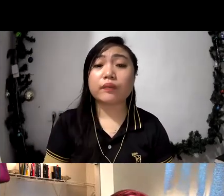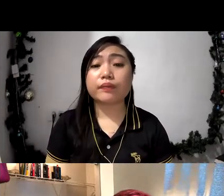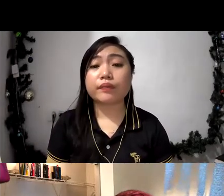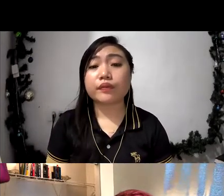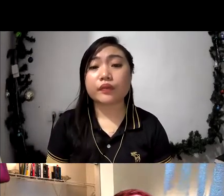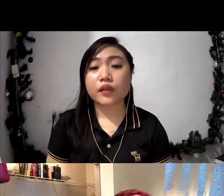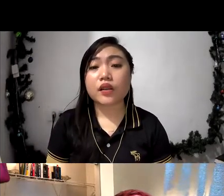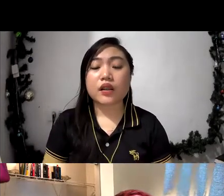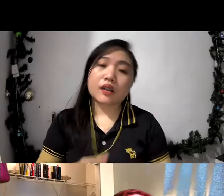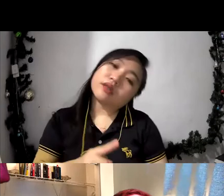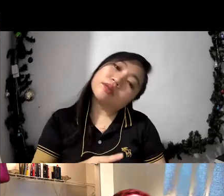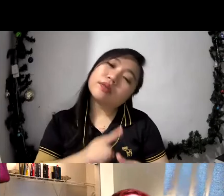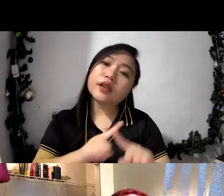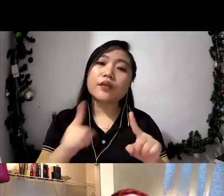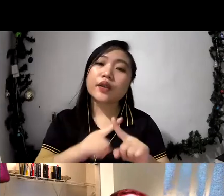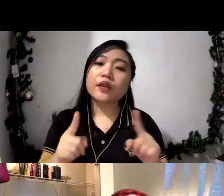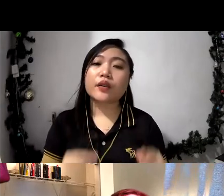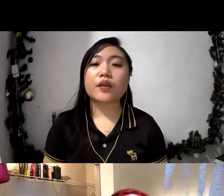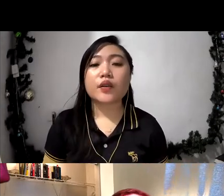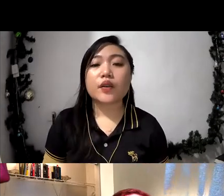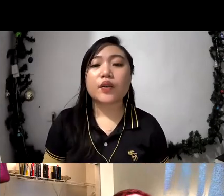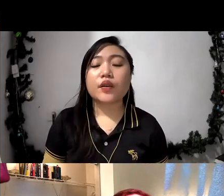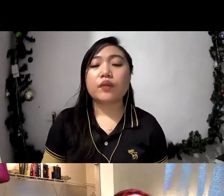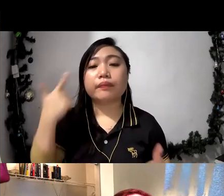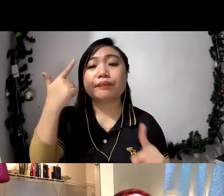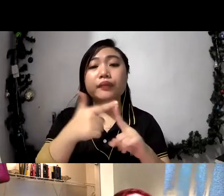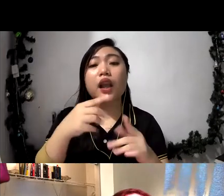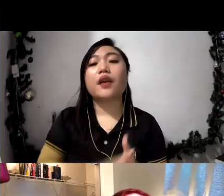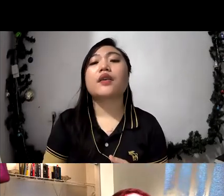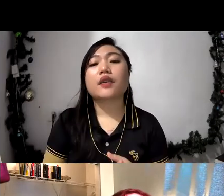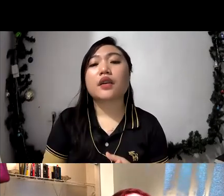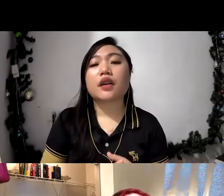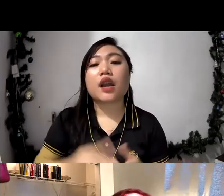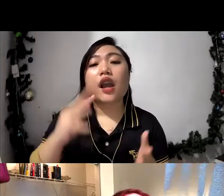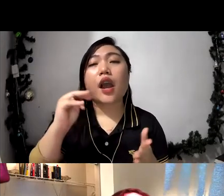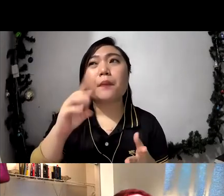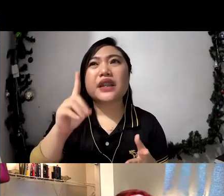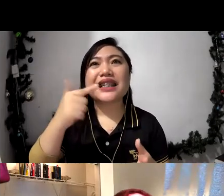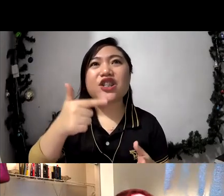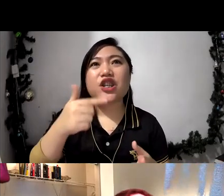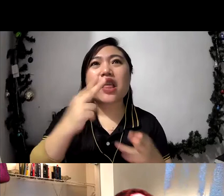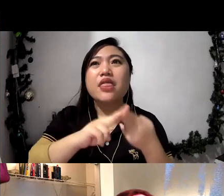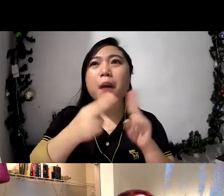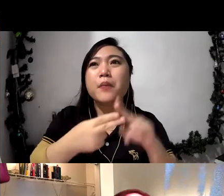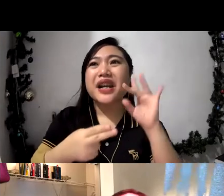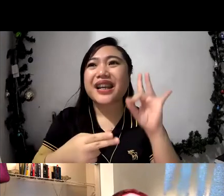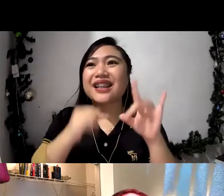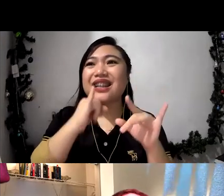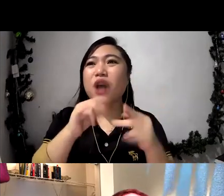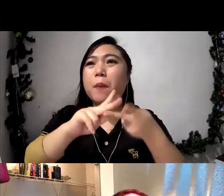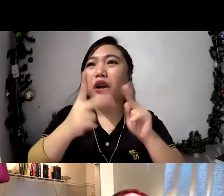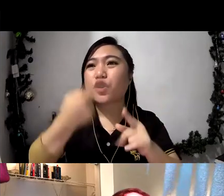across all the Millennium Development Goals, of which MDG number 8 is Partnership for Global